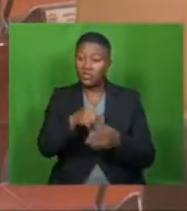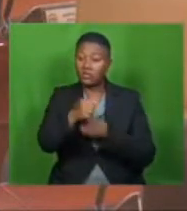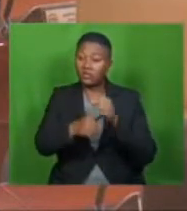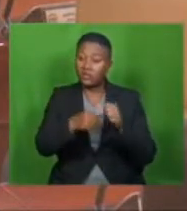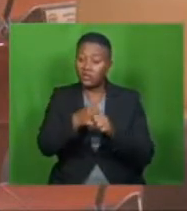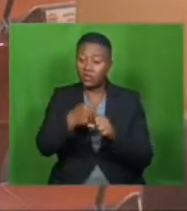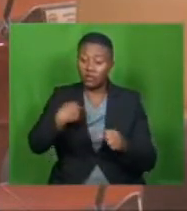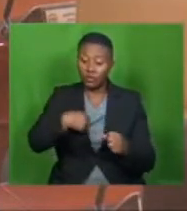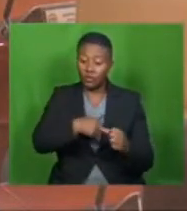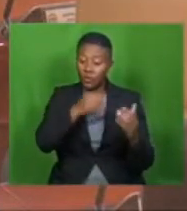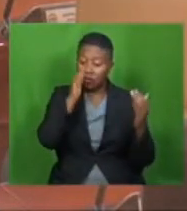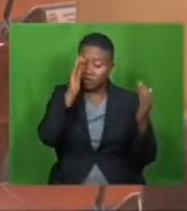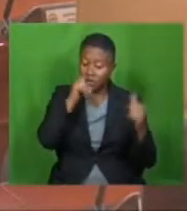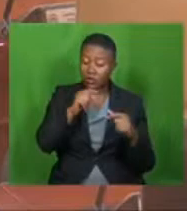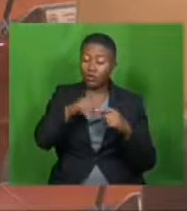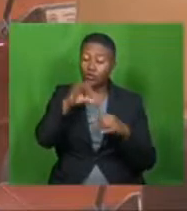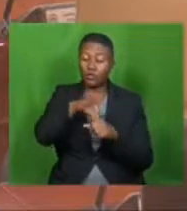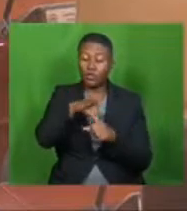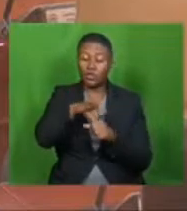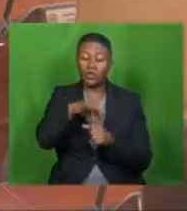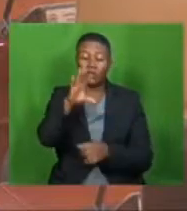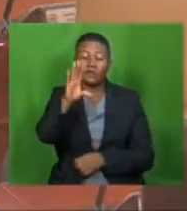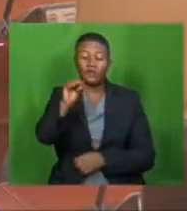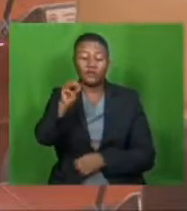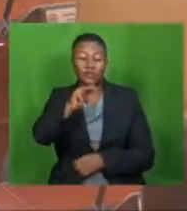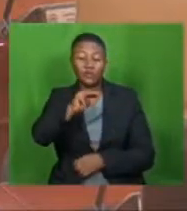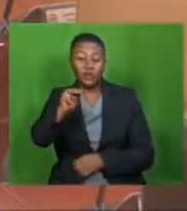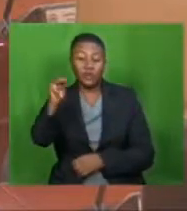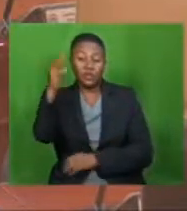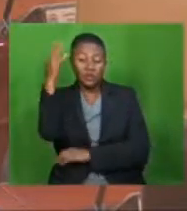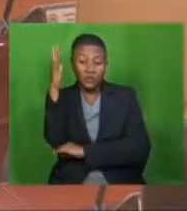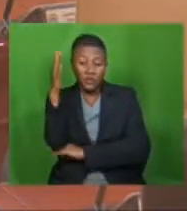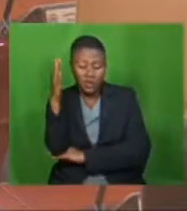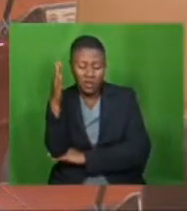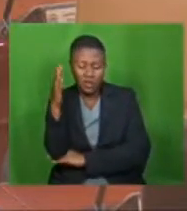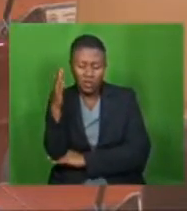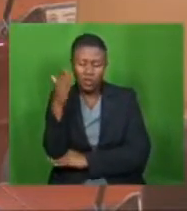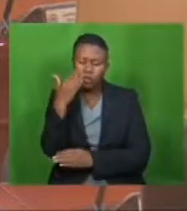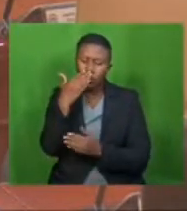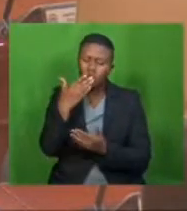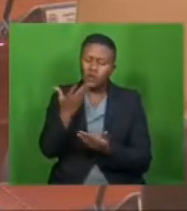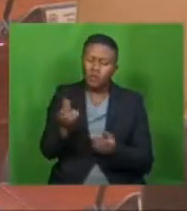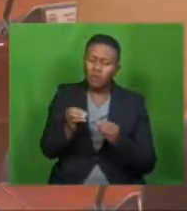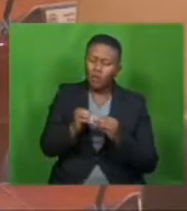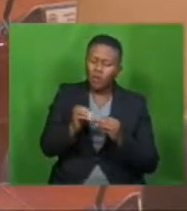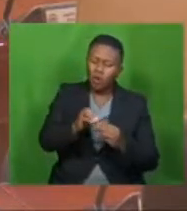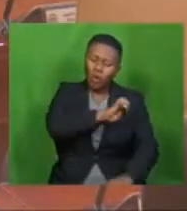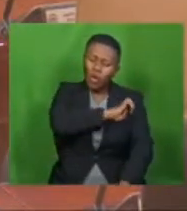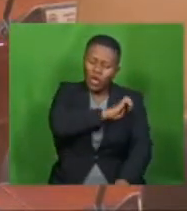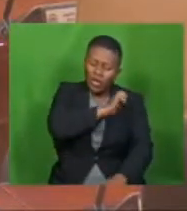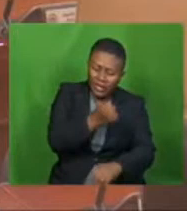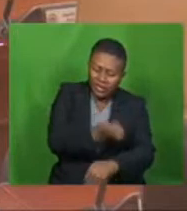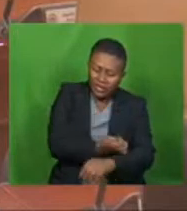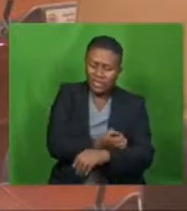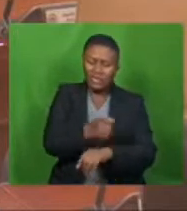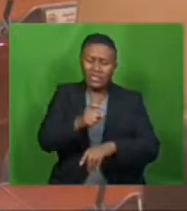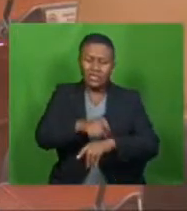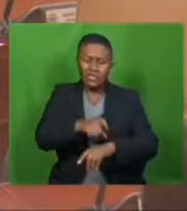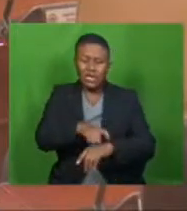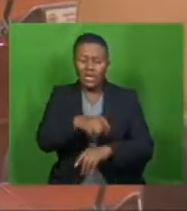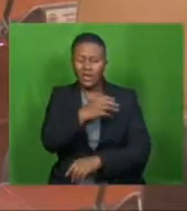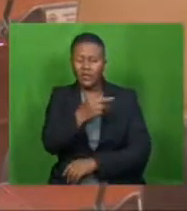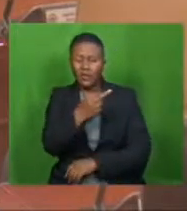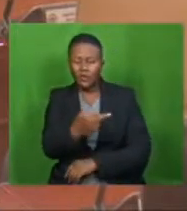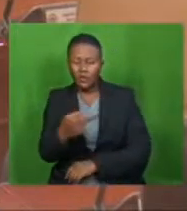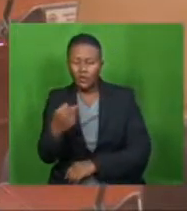trees. It is a lot of investment in energy, in time, in resources, and there's a need for us to